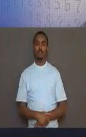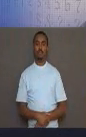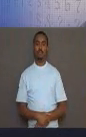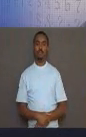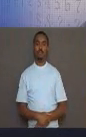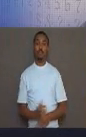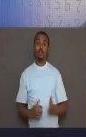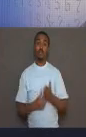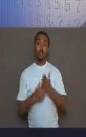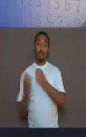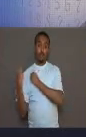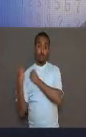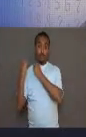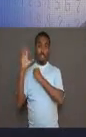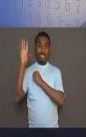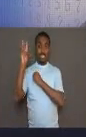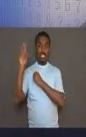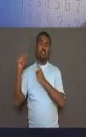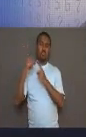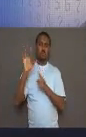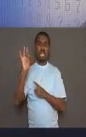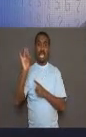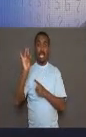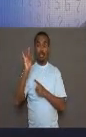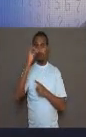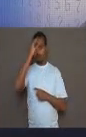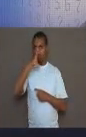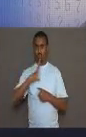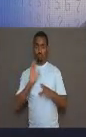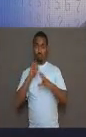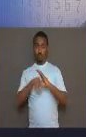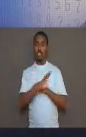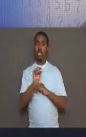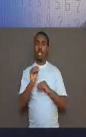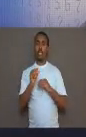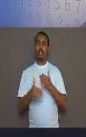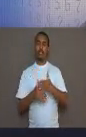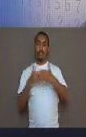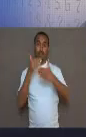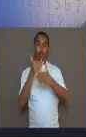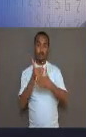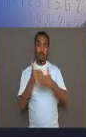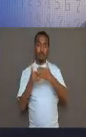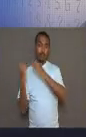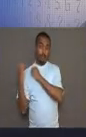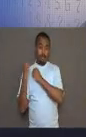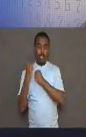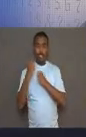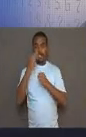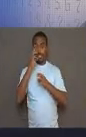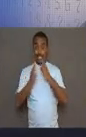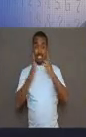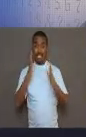The shuttle carries 6 to 8 astronauts and has been built to carry